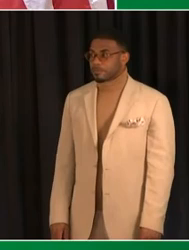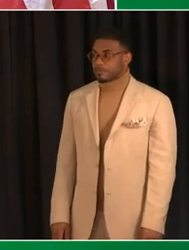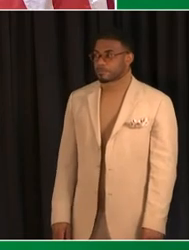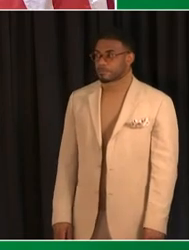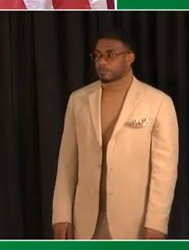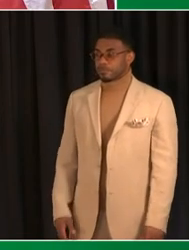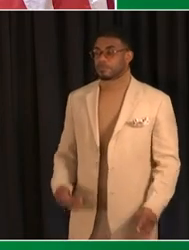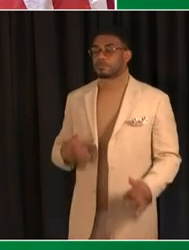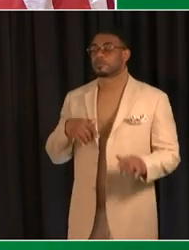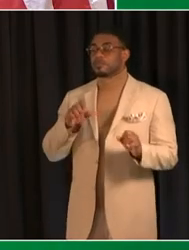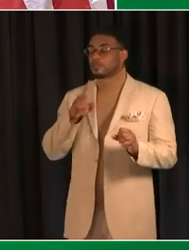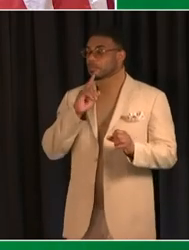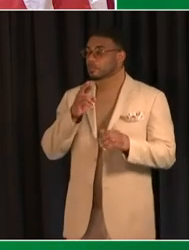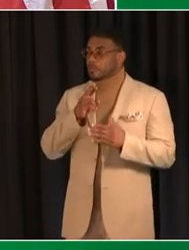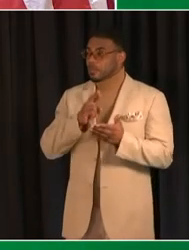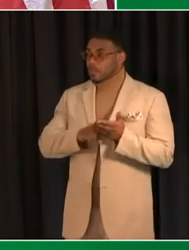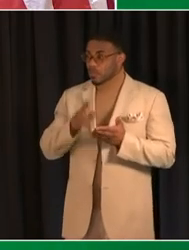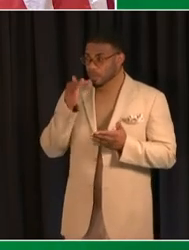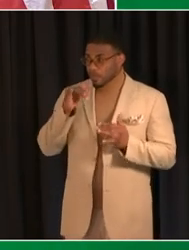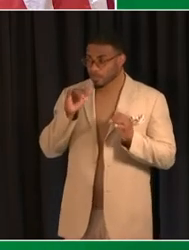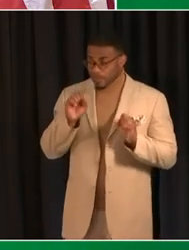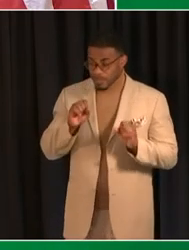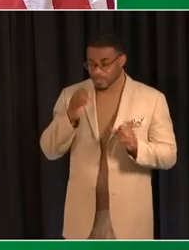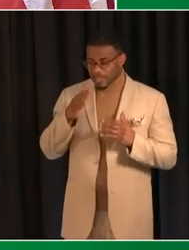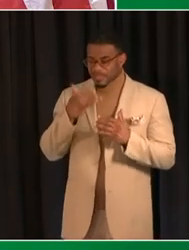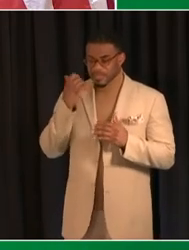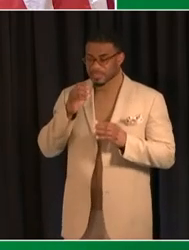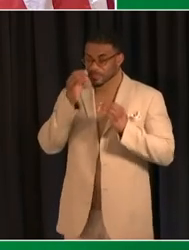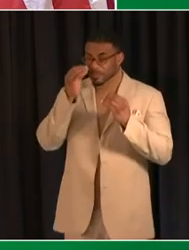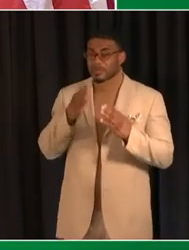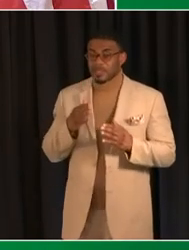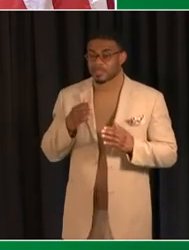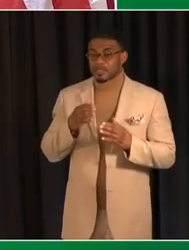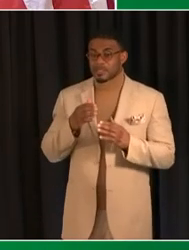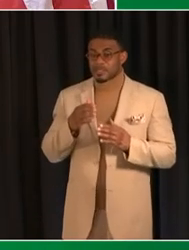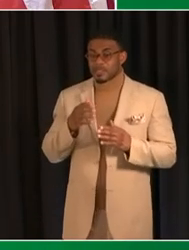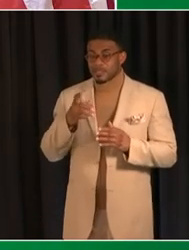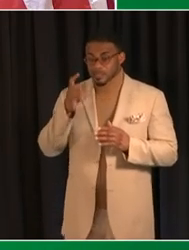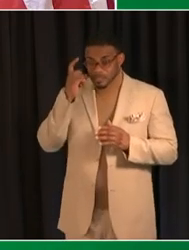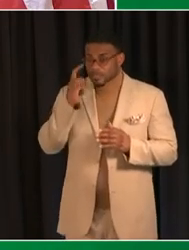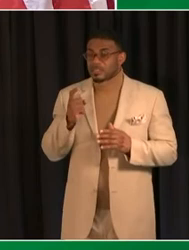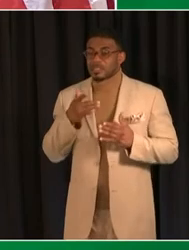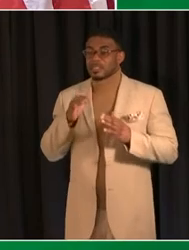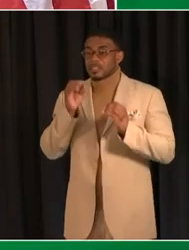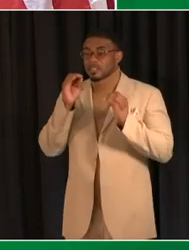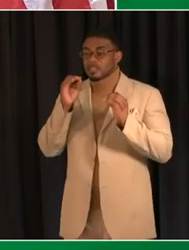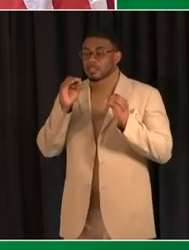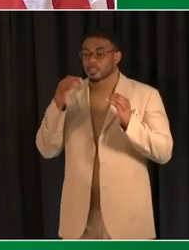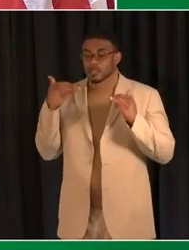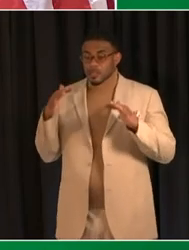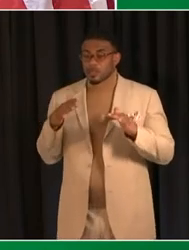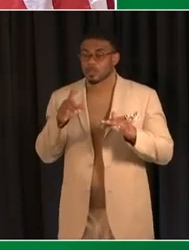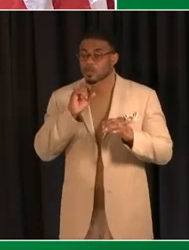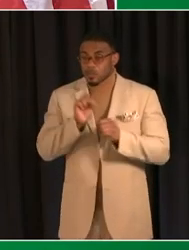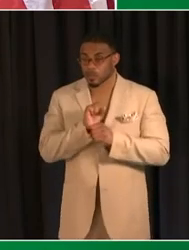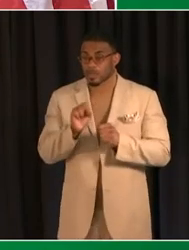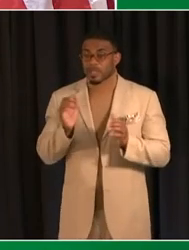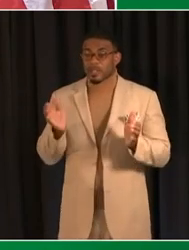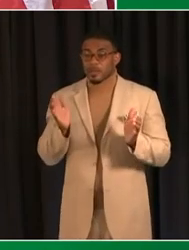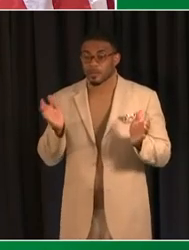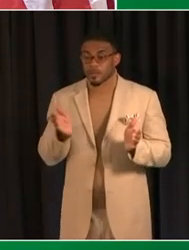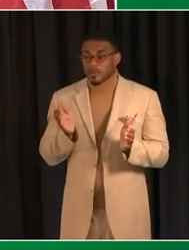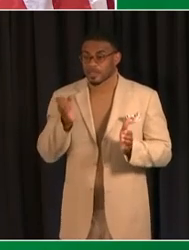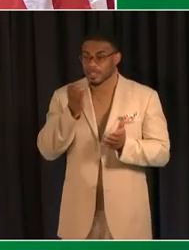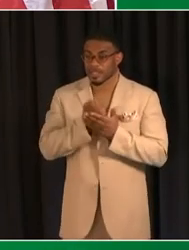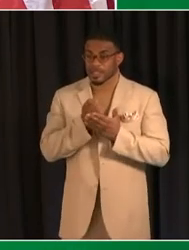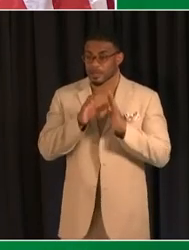If we can be a resource, we hope we can be. If even just some information we might have is helpful, let us know. We're here to really help foster